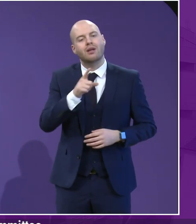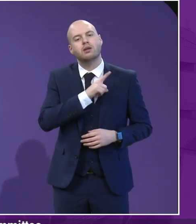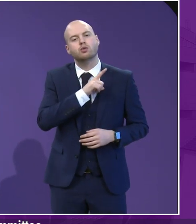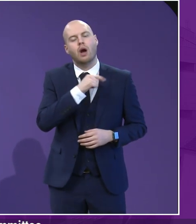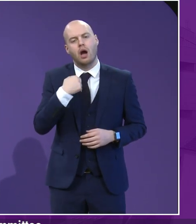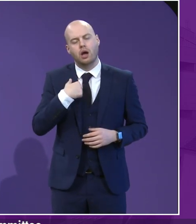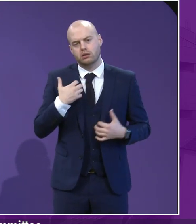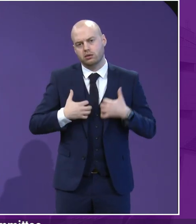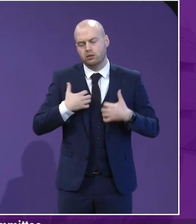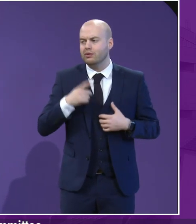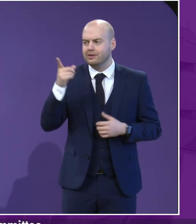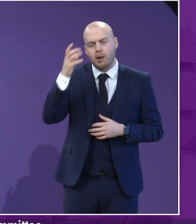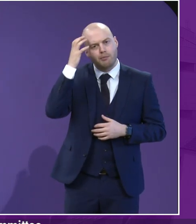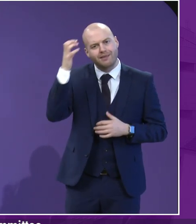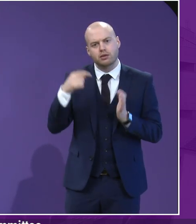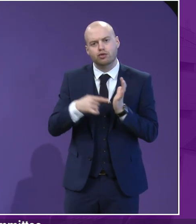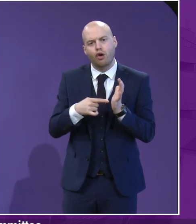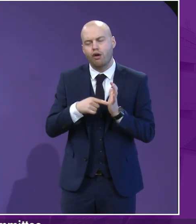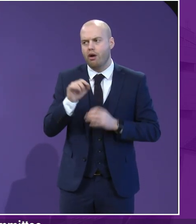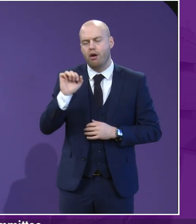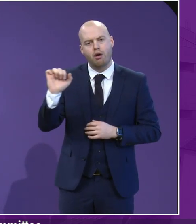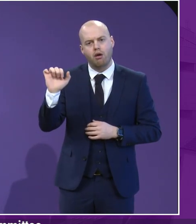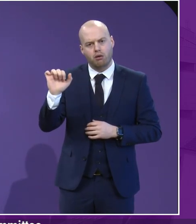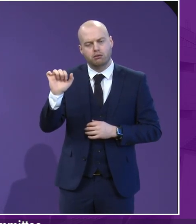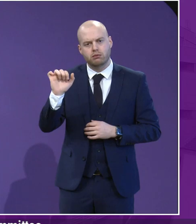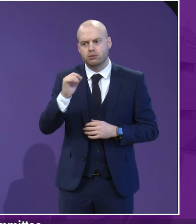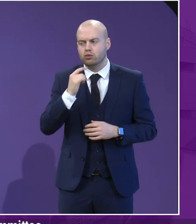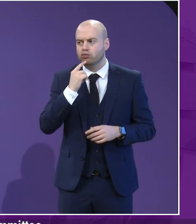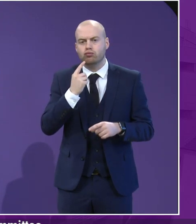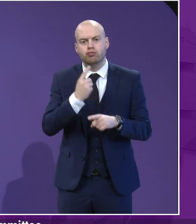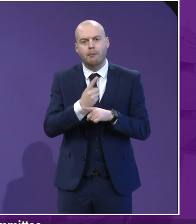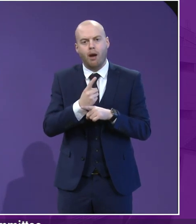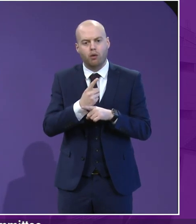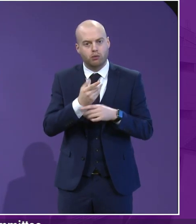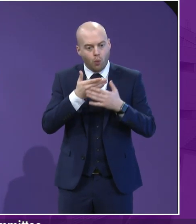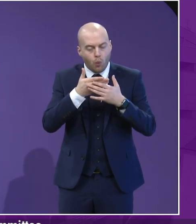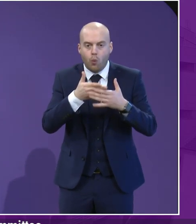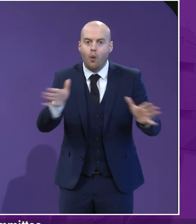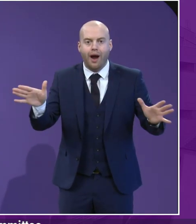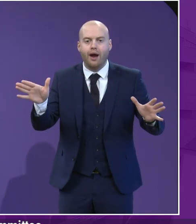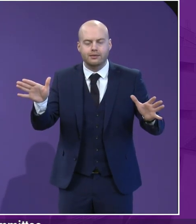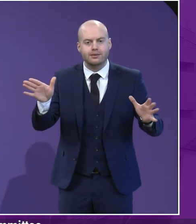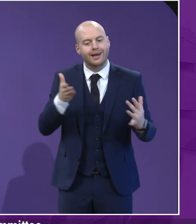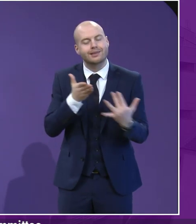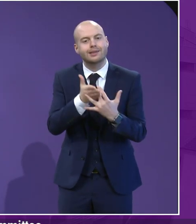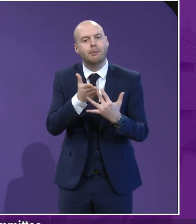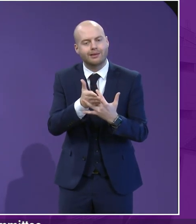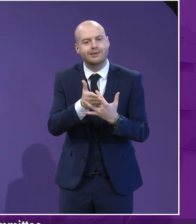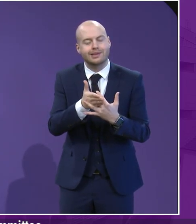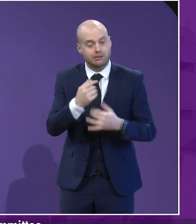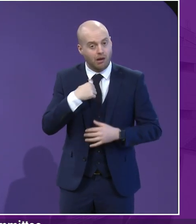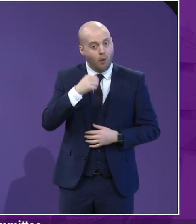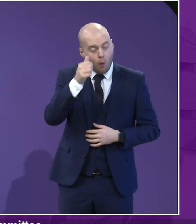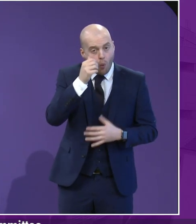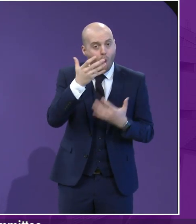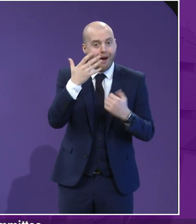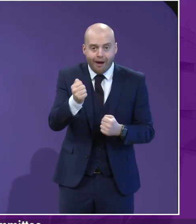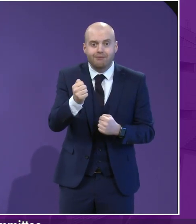you get as a student really starts and ends with lectures. And I want to pick up on what Professor Turner said, that you know, really there